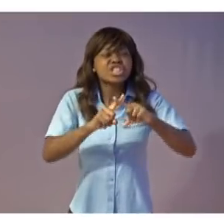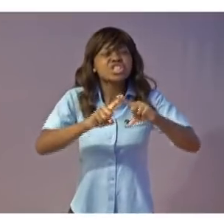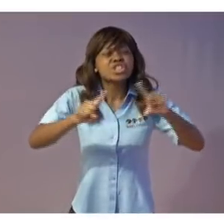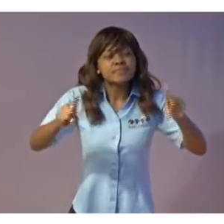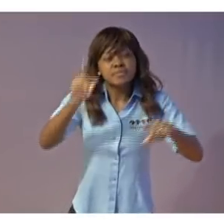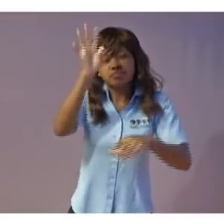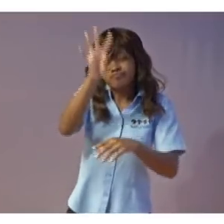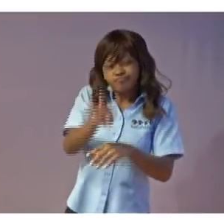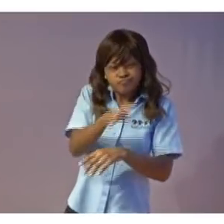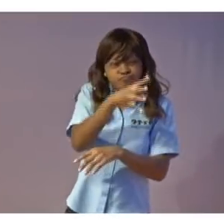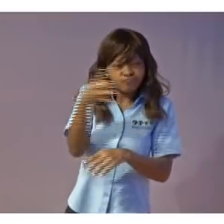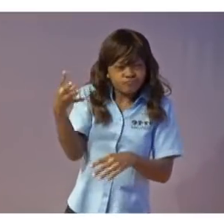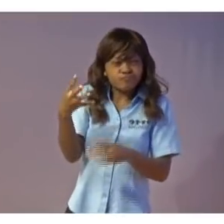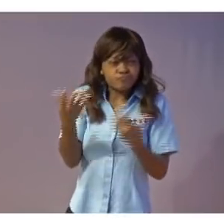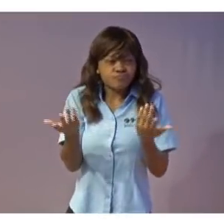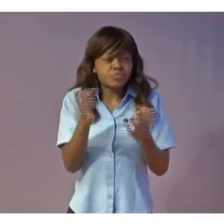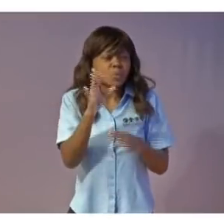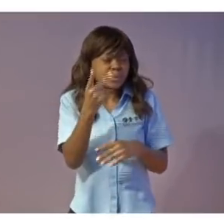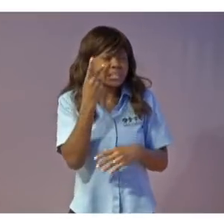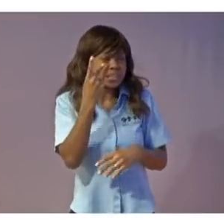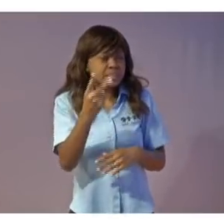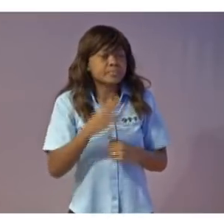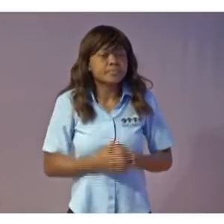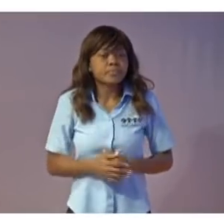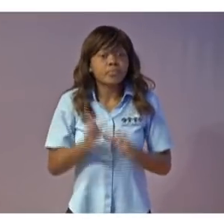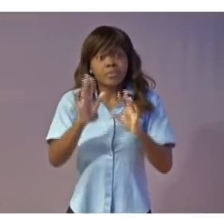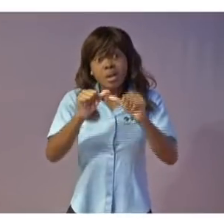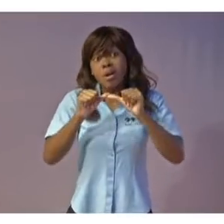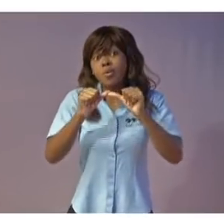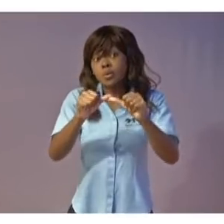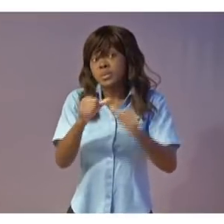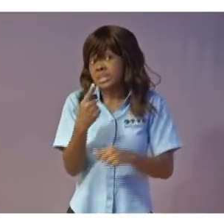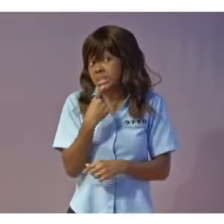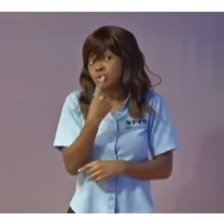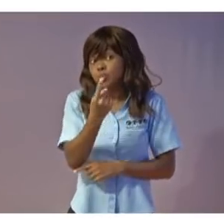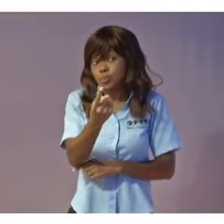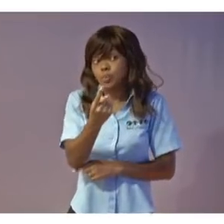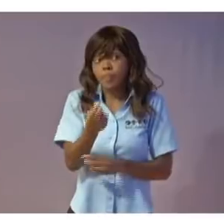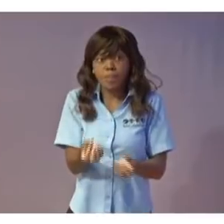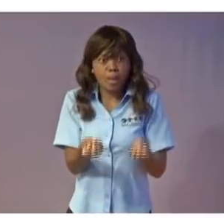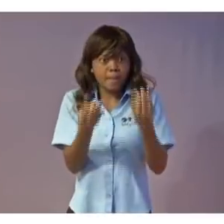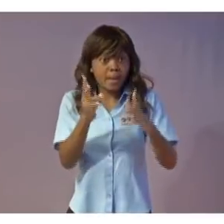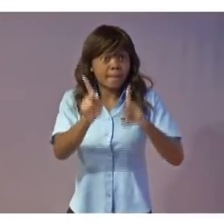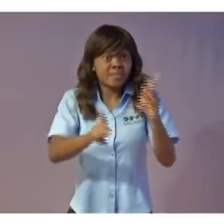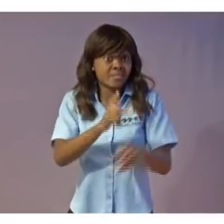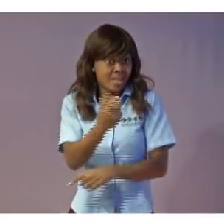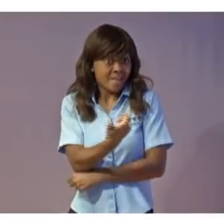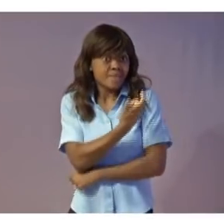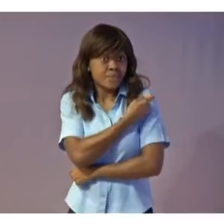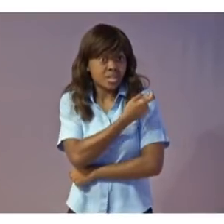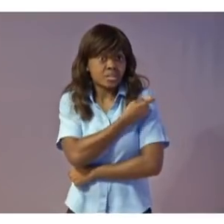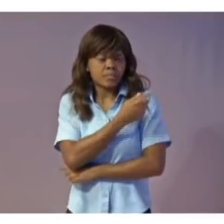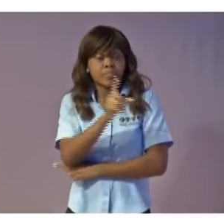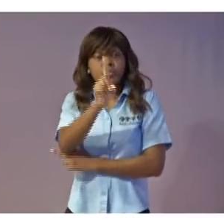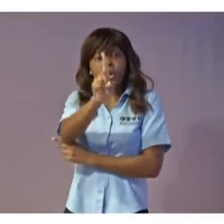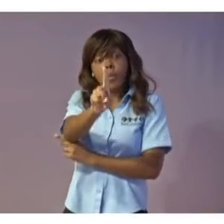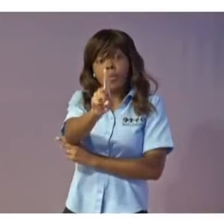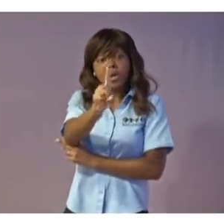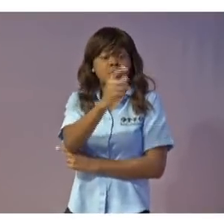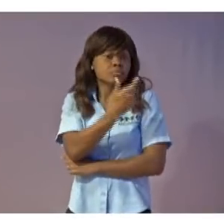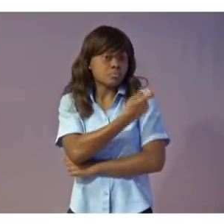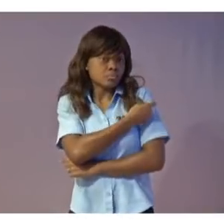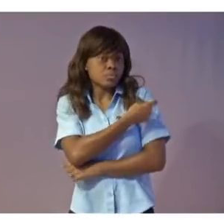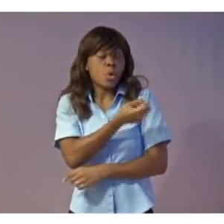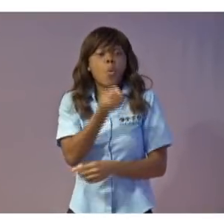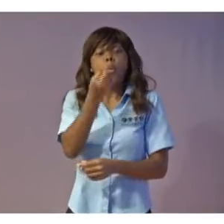so on. We will still be telling you total persons vaccinated with 1 dose of a 2-dose regime, so